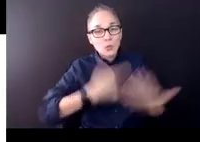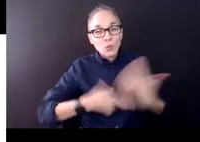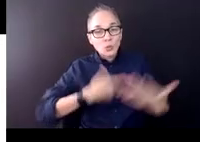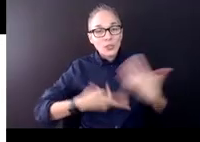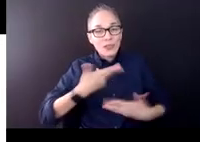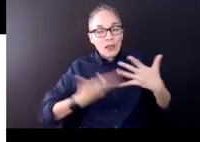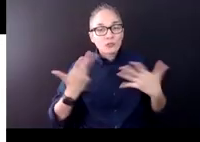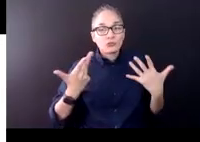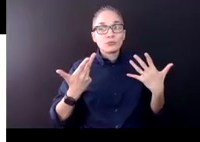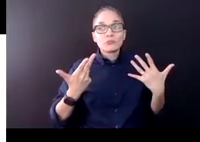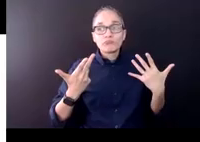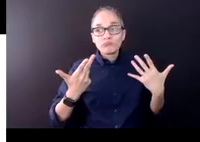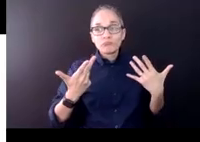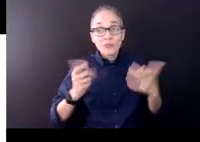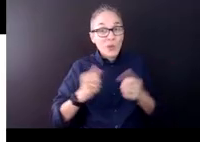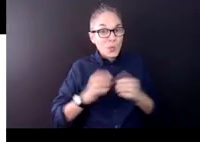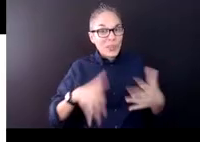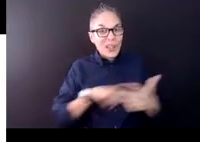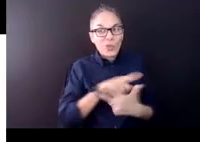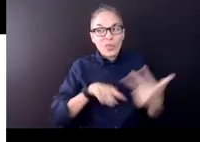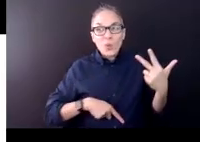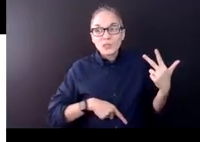right? And without that, um,